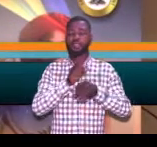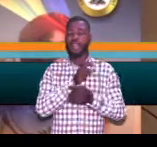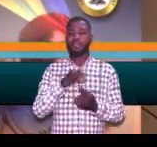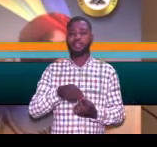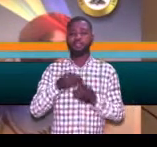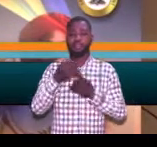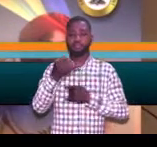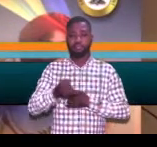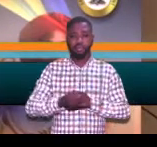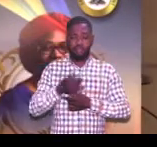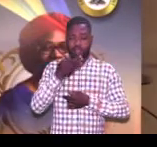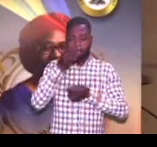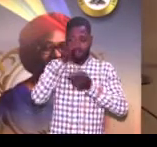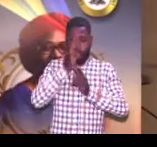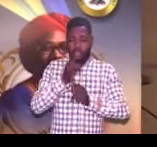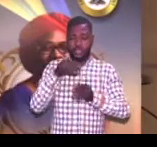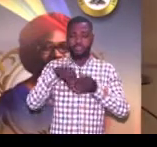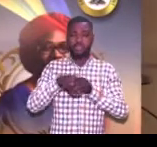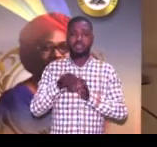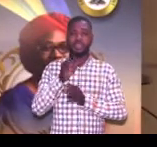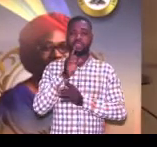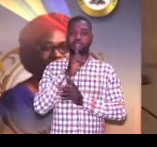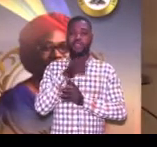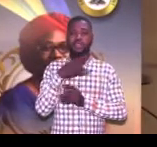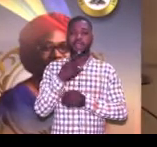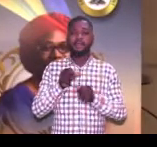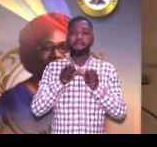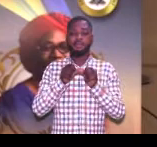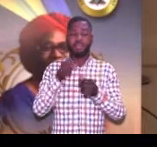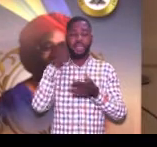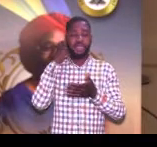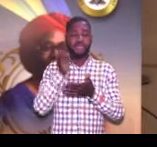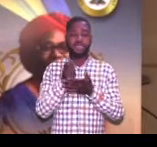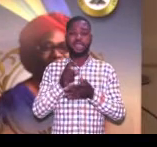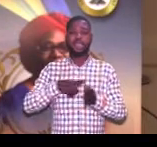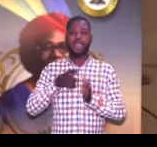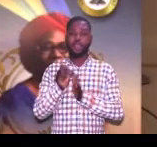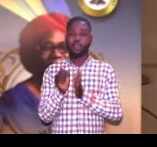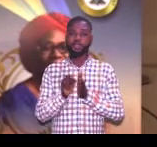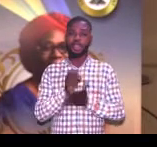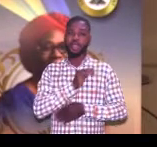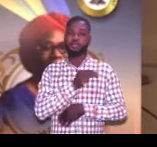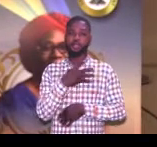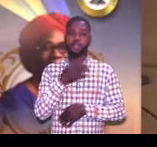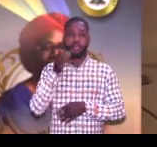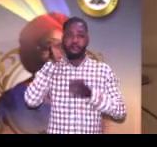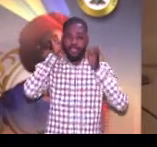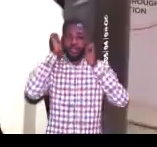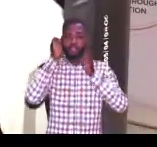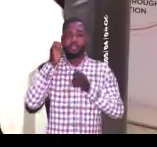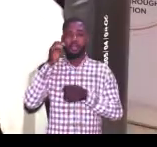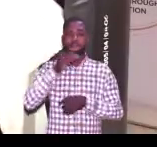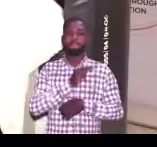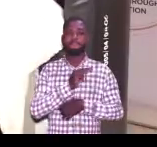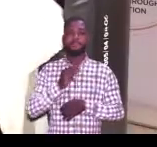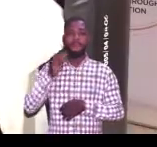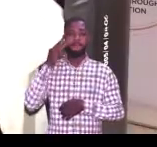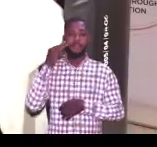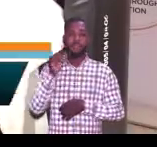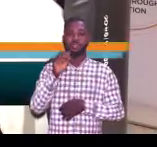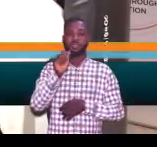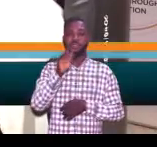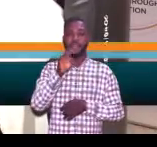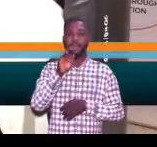a very special guest of honor indeed, the Permanent Secretary, Lagos State Ministry of Education, Mrs.